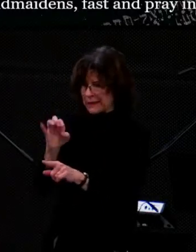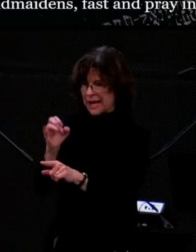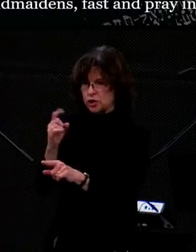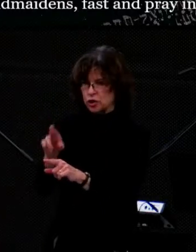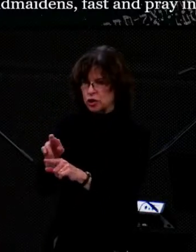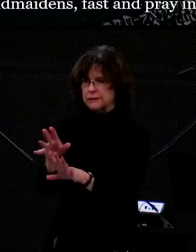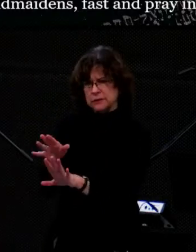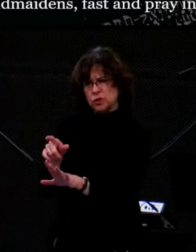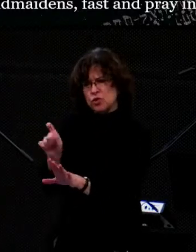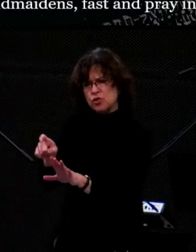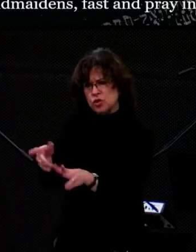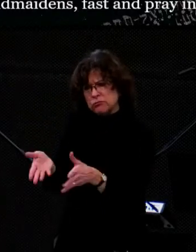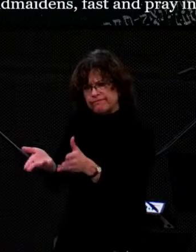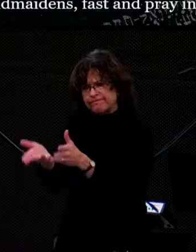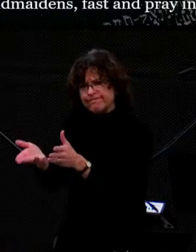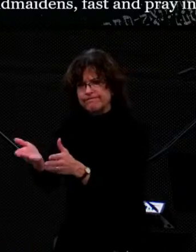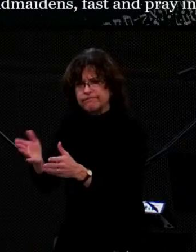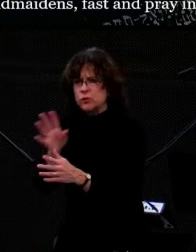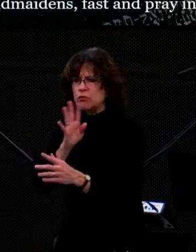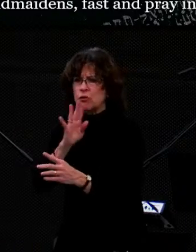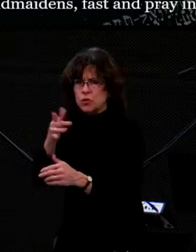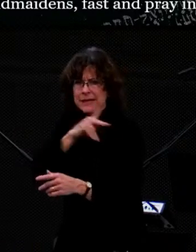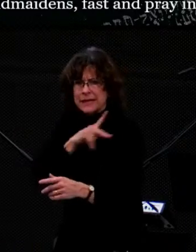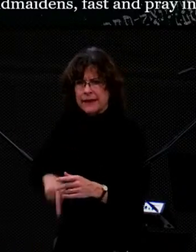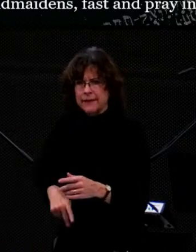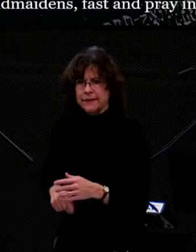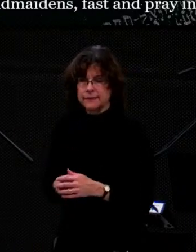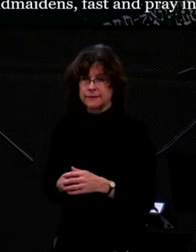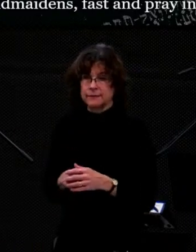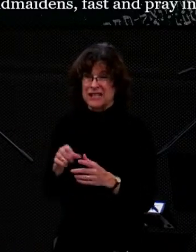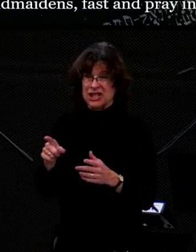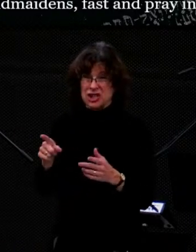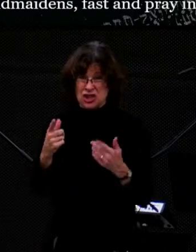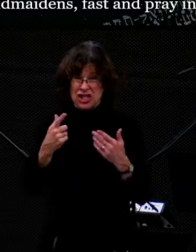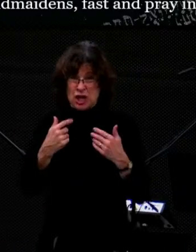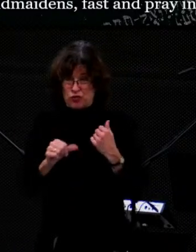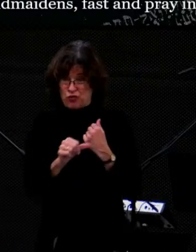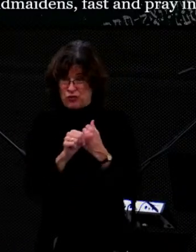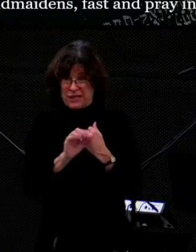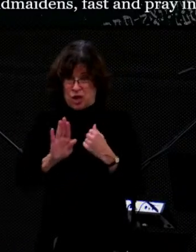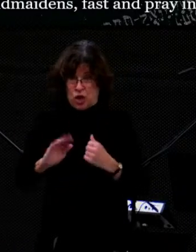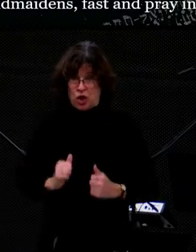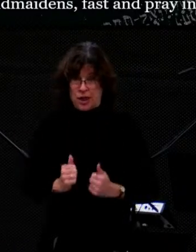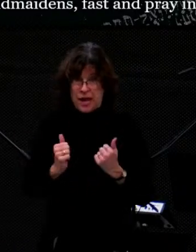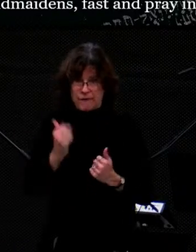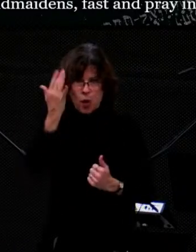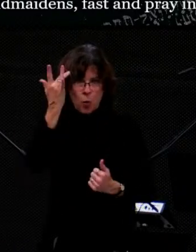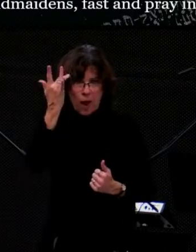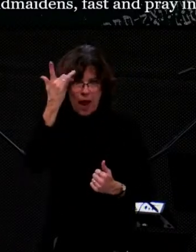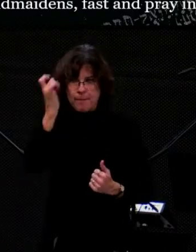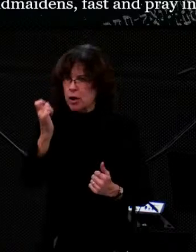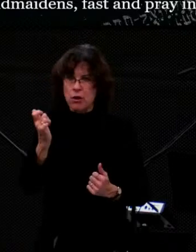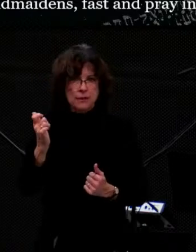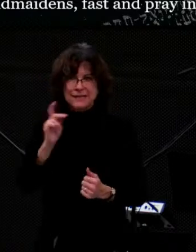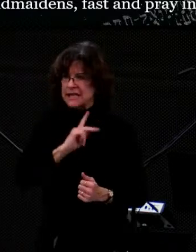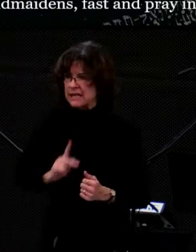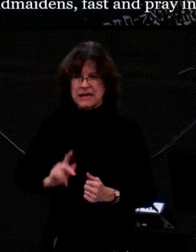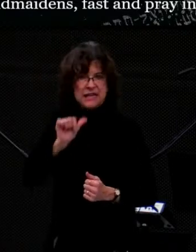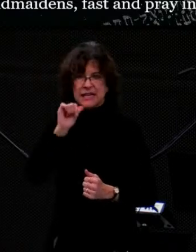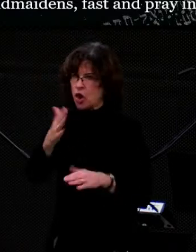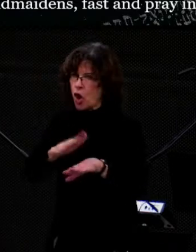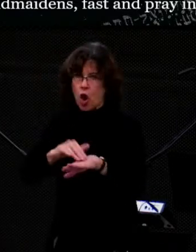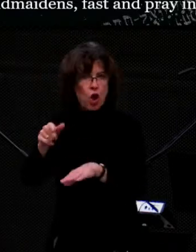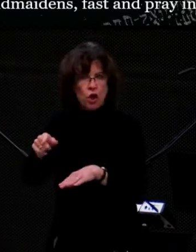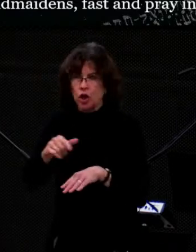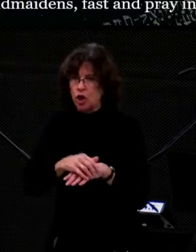the king and she's going to intercede on behalf of her people. This is risking her life because in the Persian Empire, to go into the king's chambers unsummoned, if